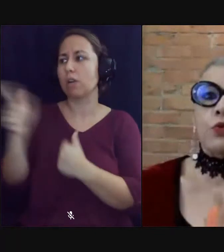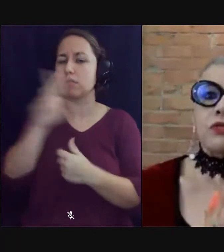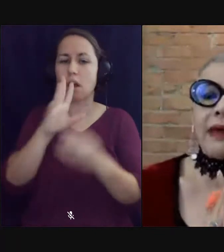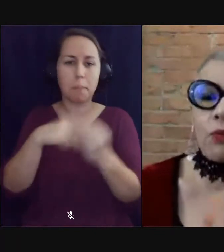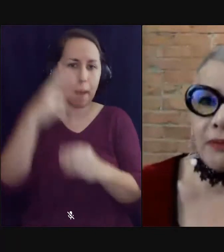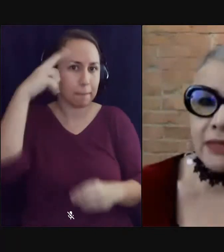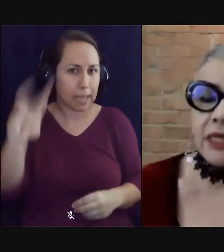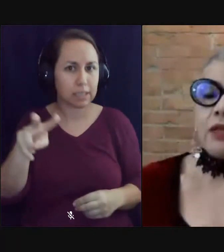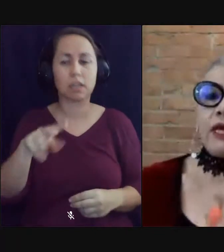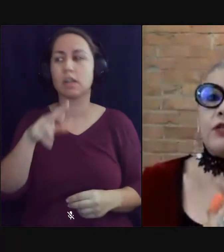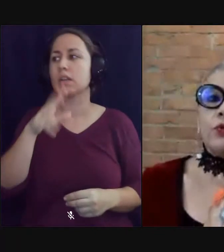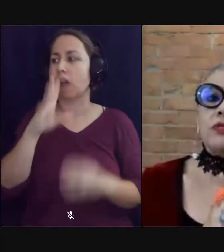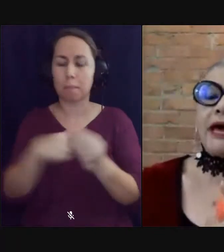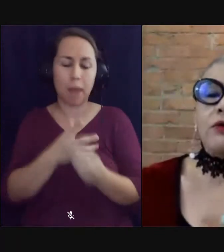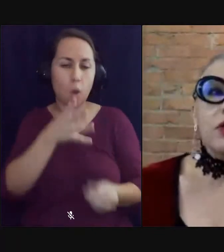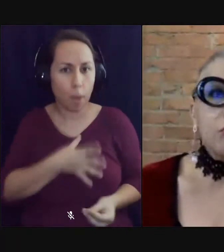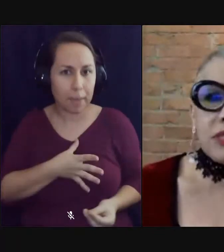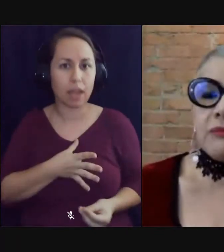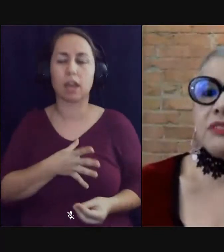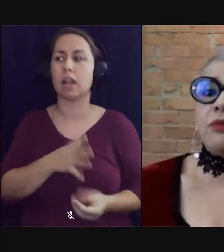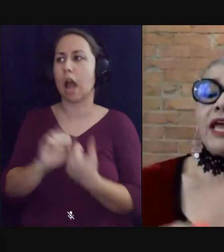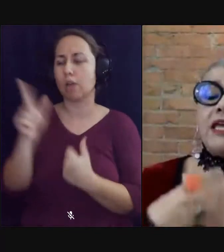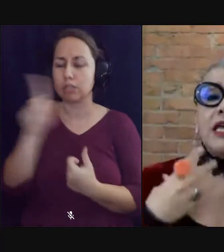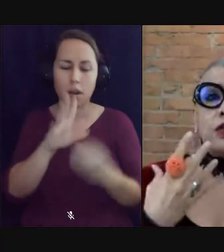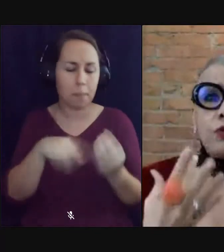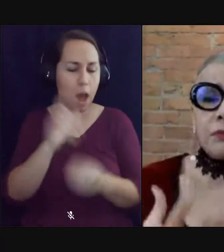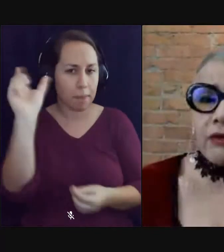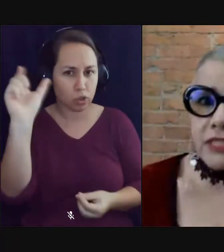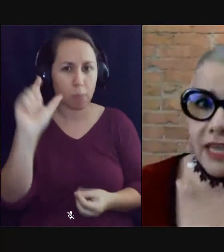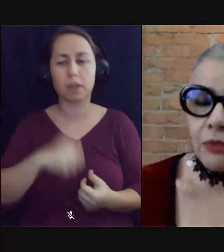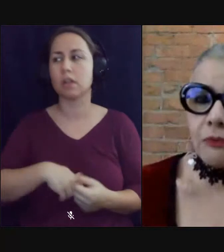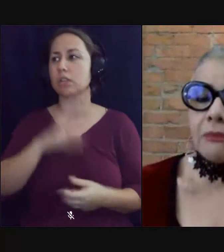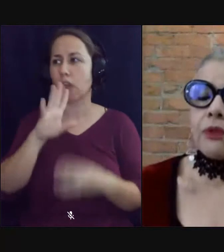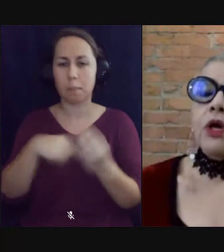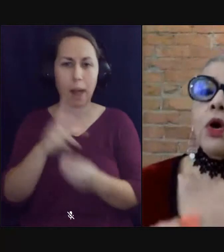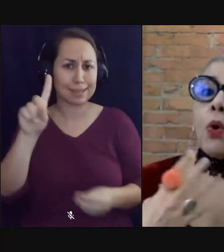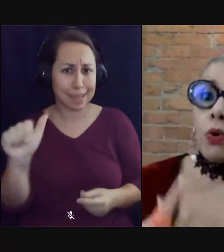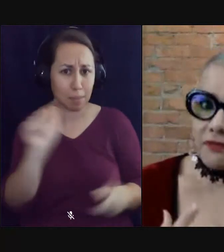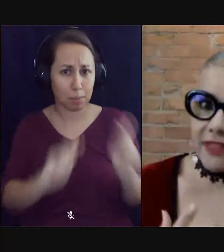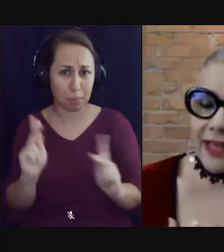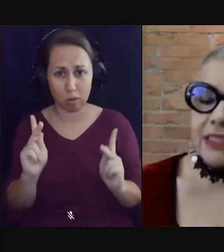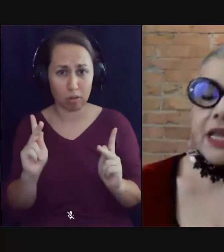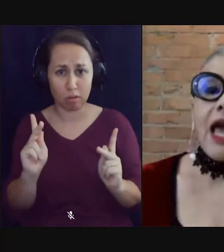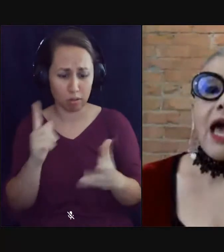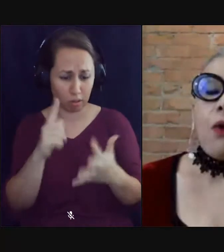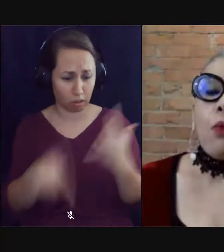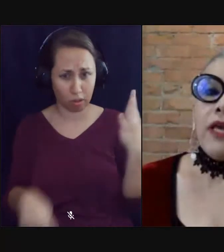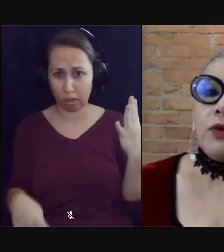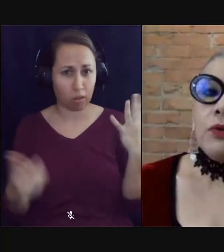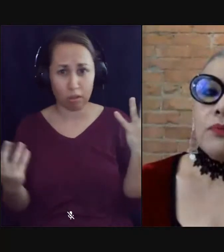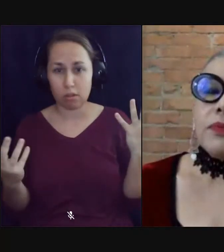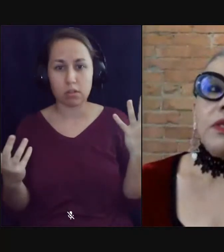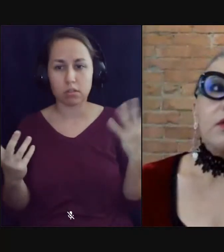way he talked about women, the way he talked about Muslims, the way he talked about disabled people, all of that.